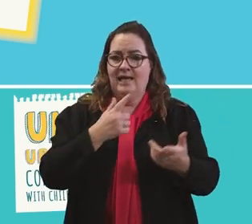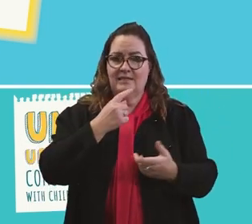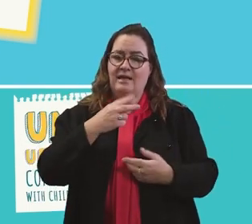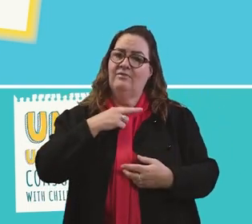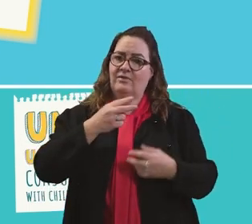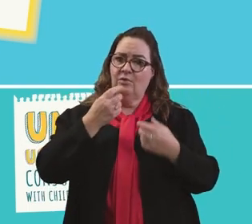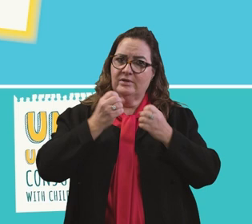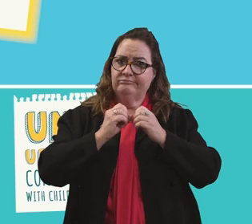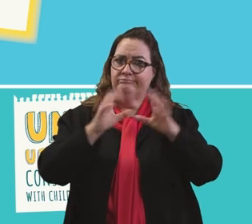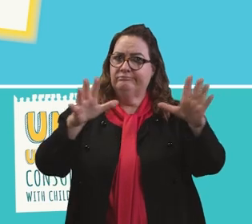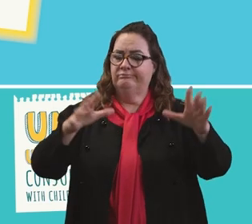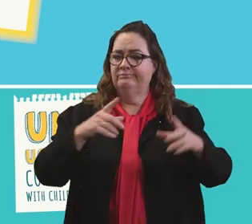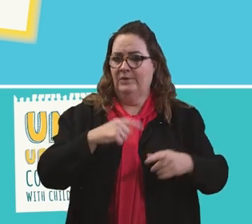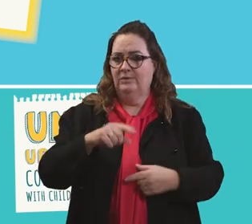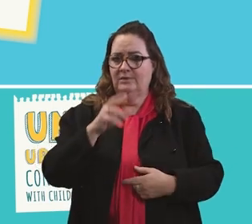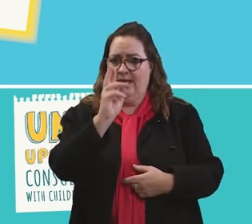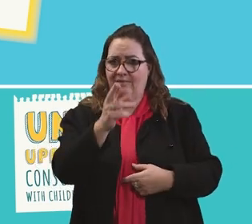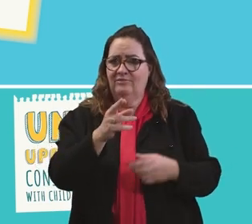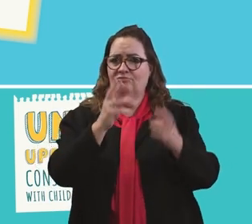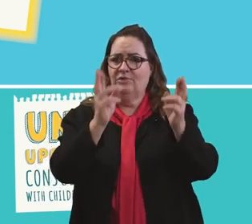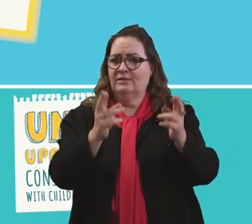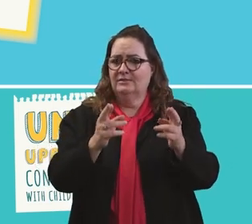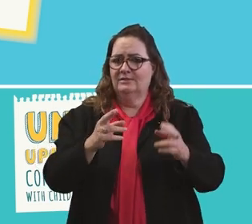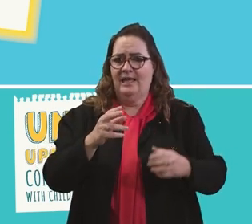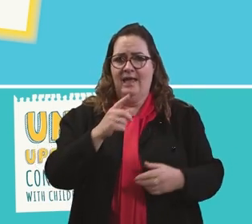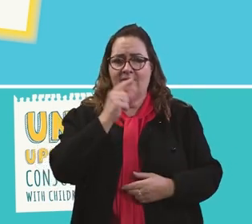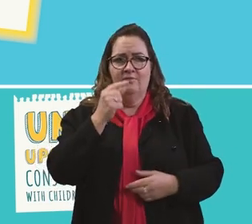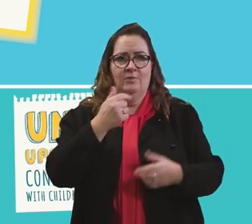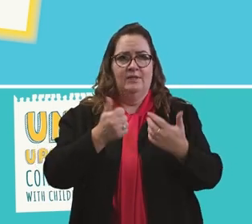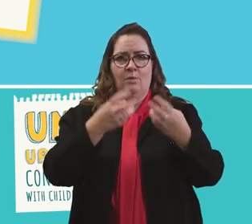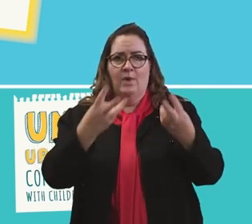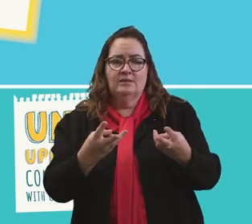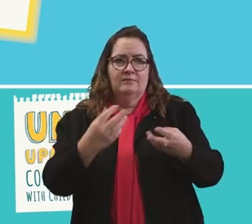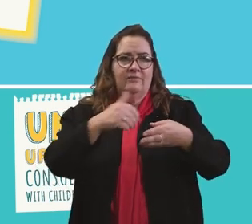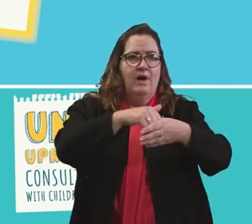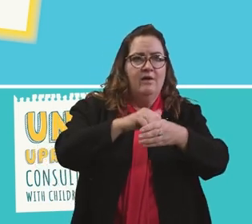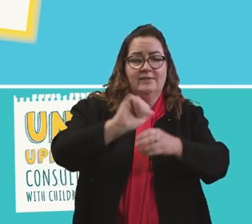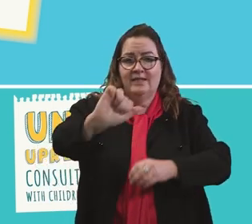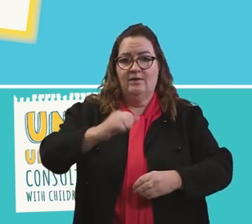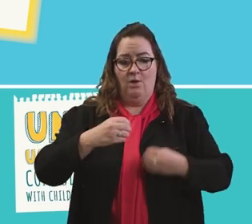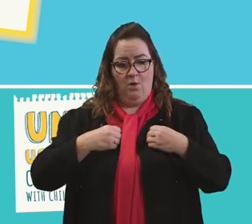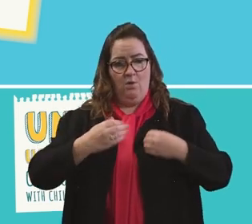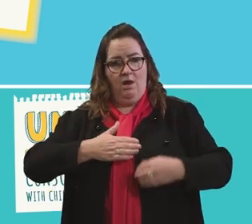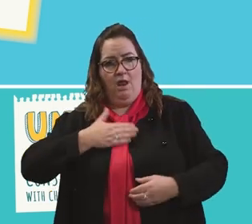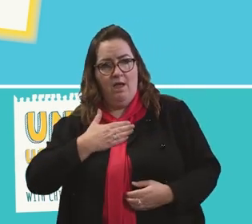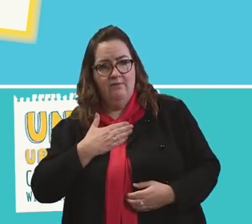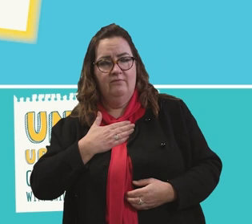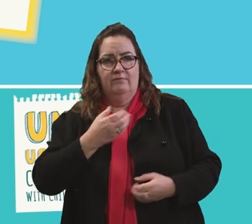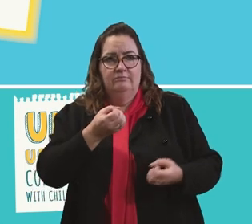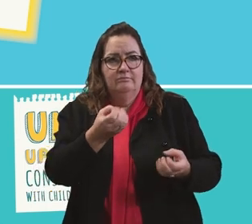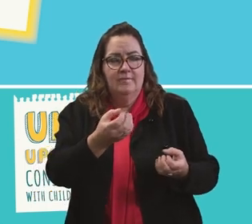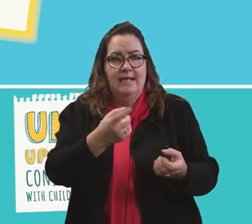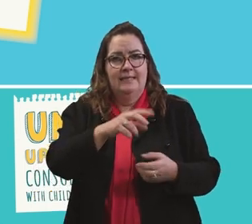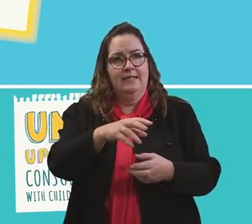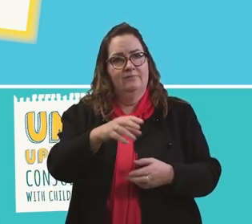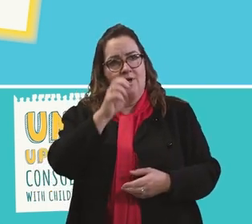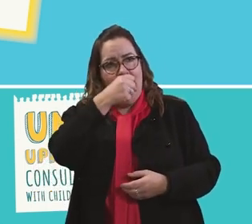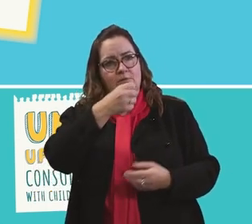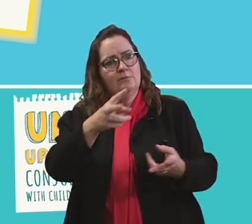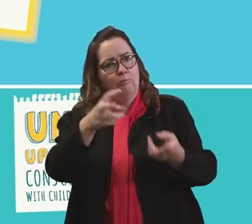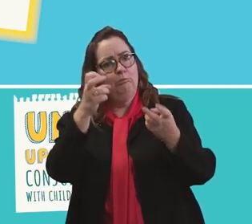All children have the right to have a say in what happens in their lives and to be taken seriously by adults.